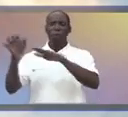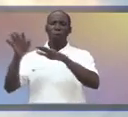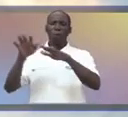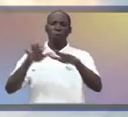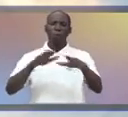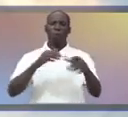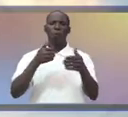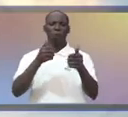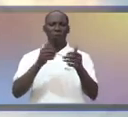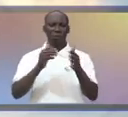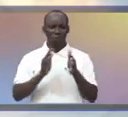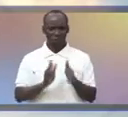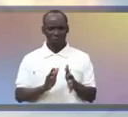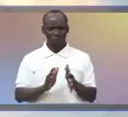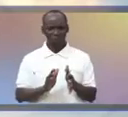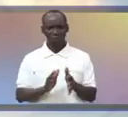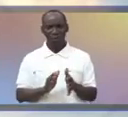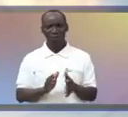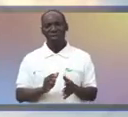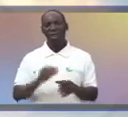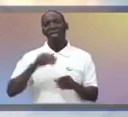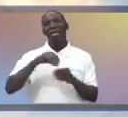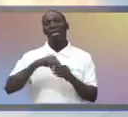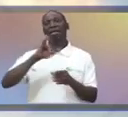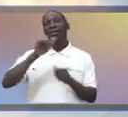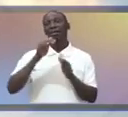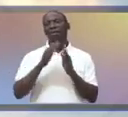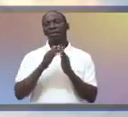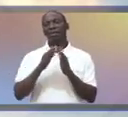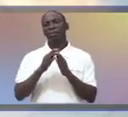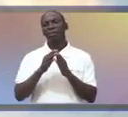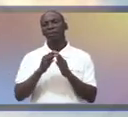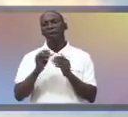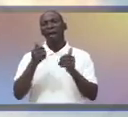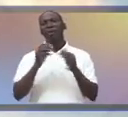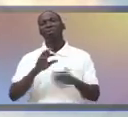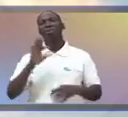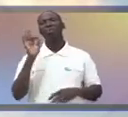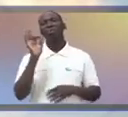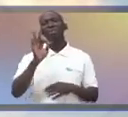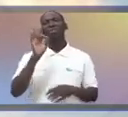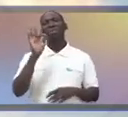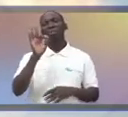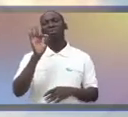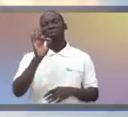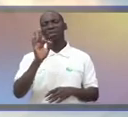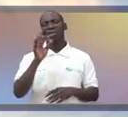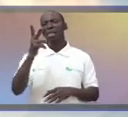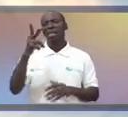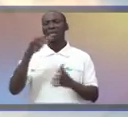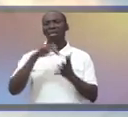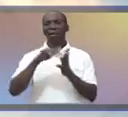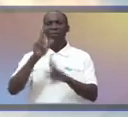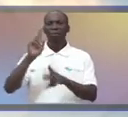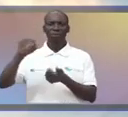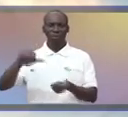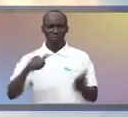e wo jerusalem abonten no enipa omo bo won asumpe miensa no won nyina etu sa anamon num